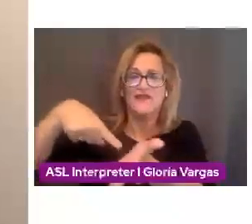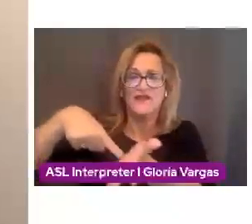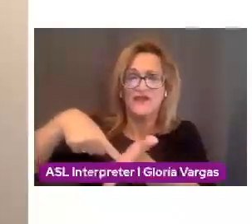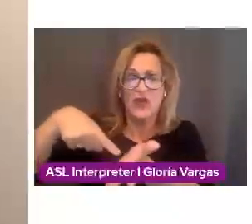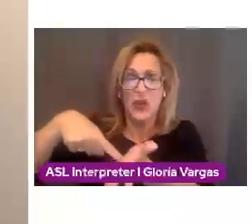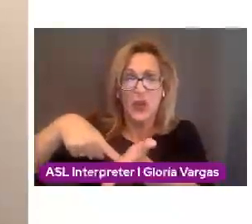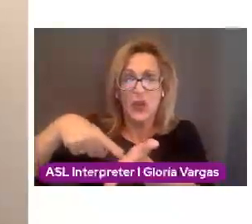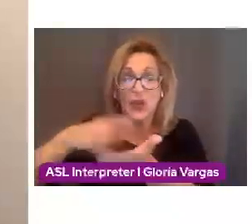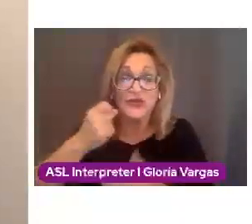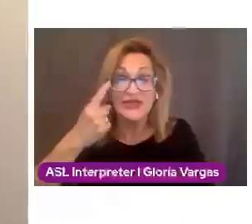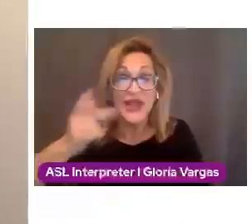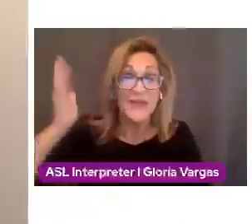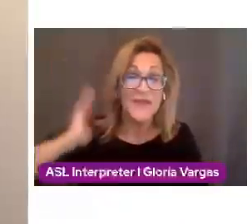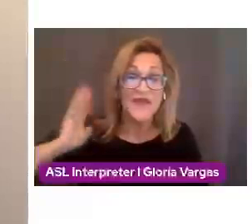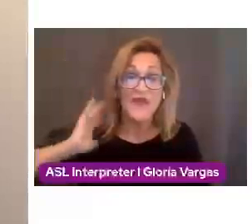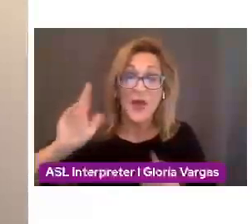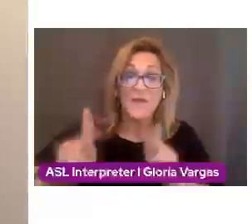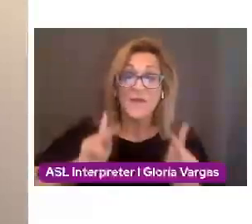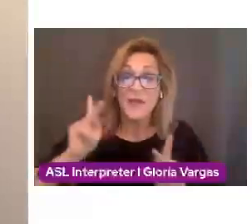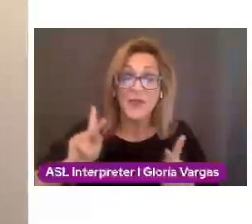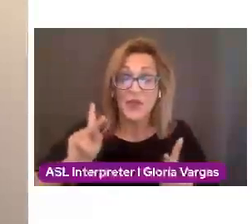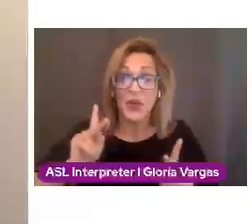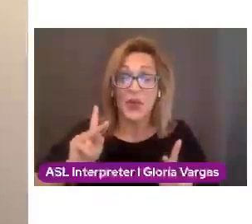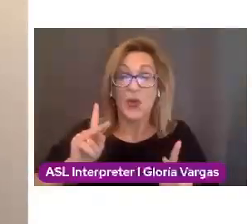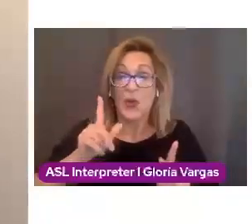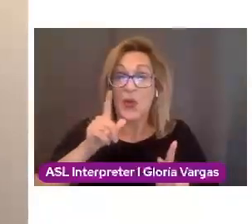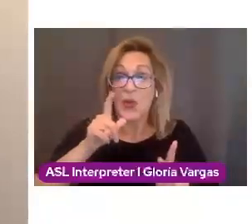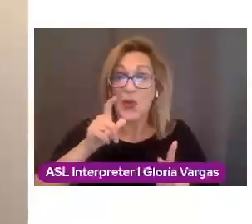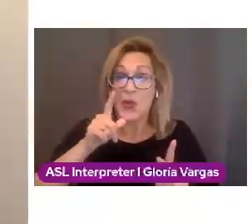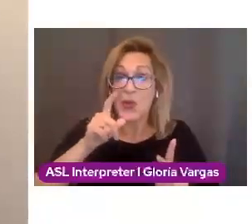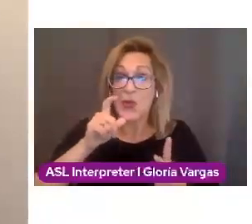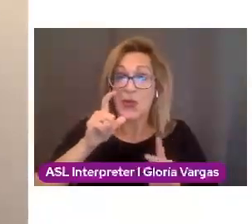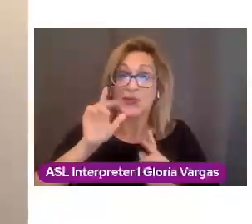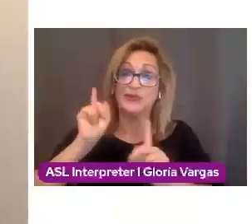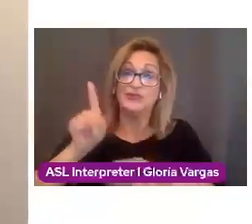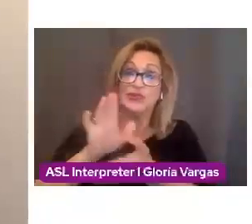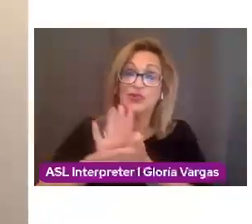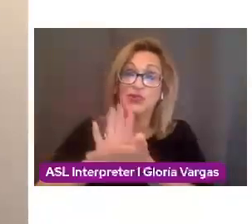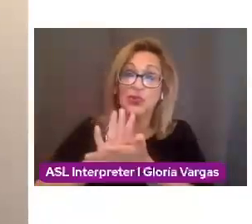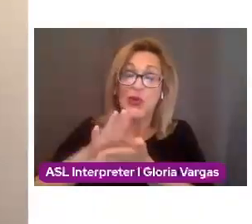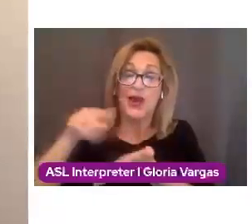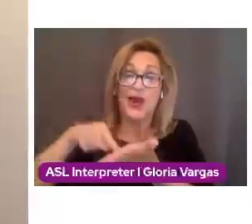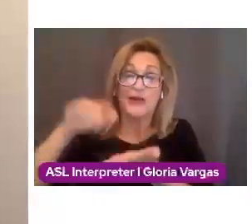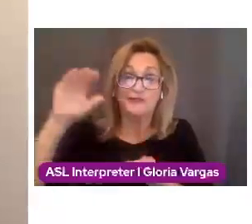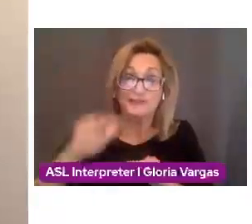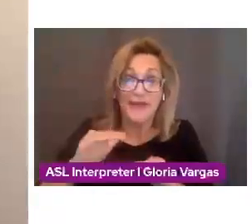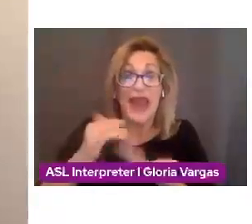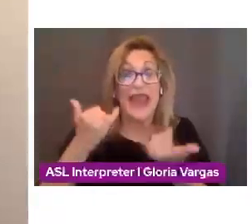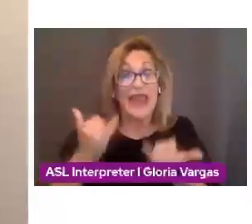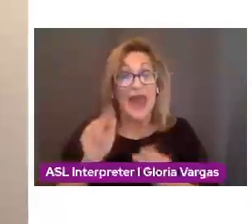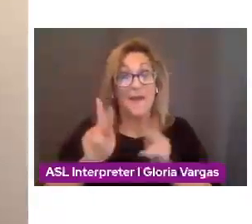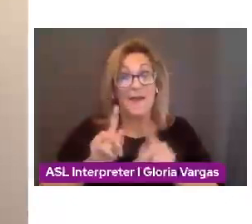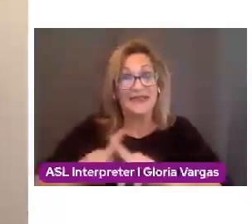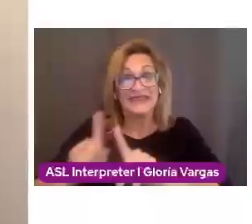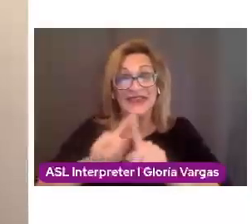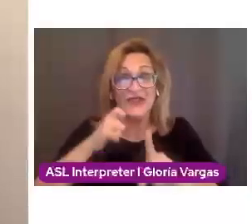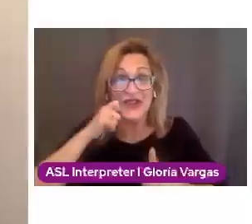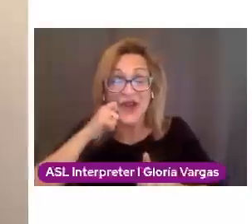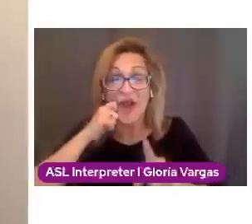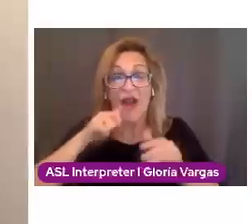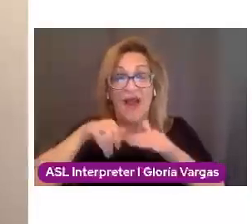originally kept out prior to integration of schools. And so anyways, all that is to say is